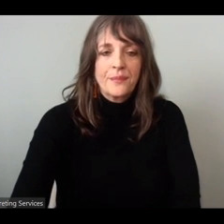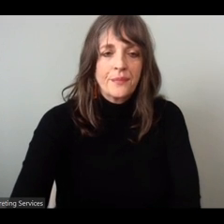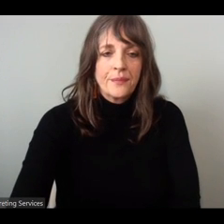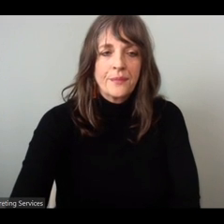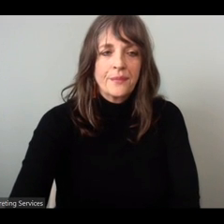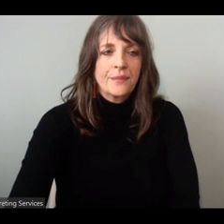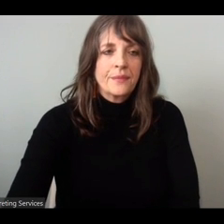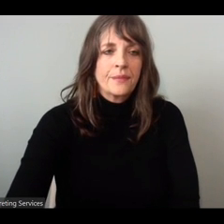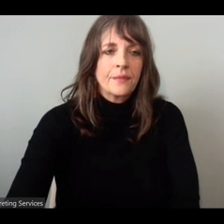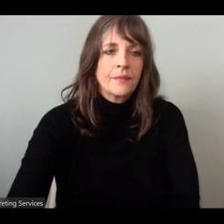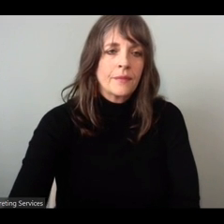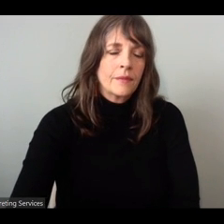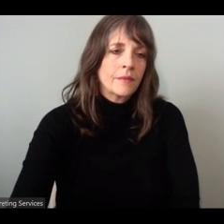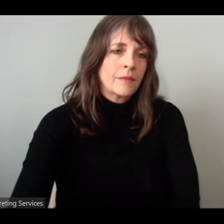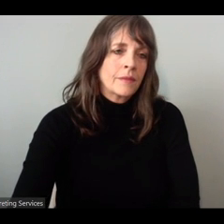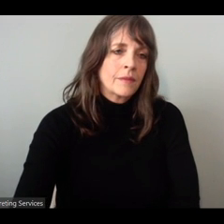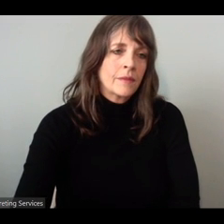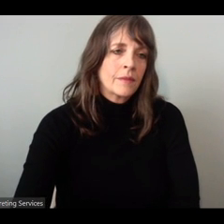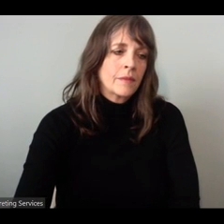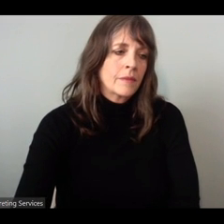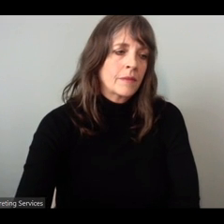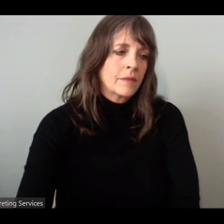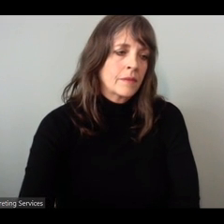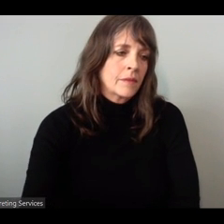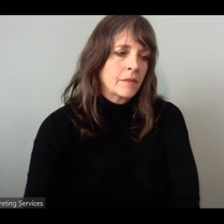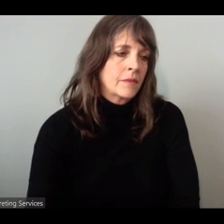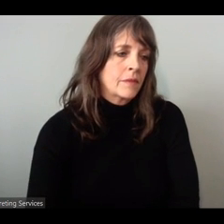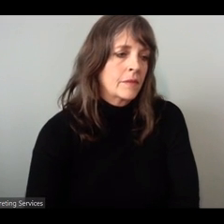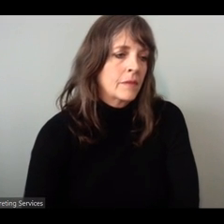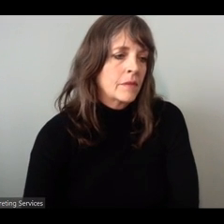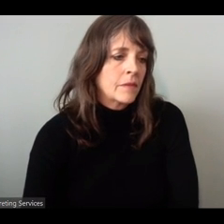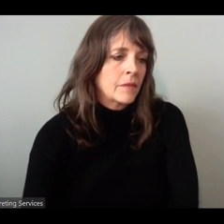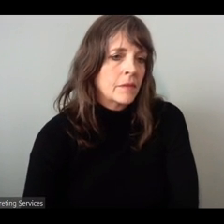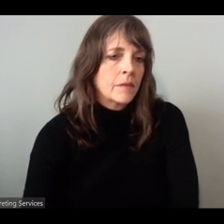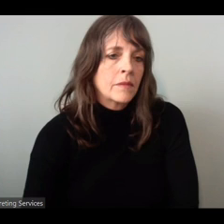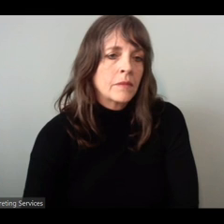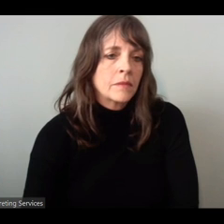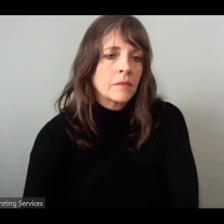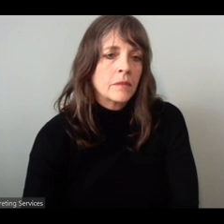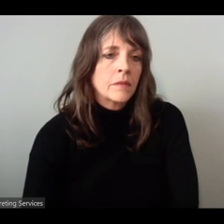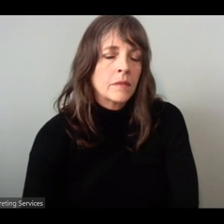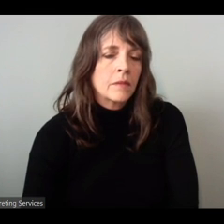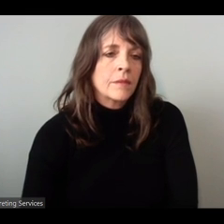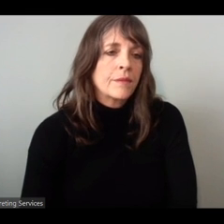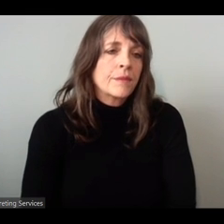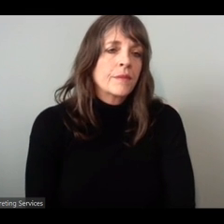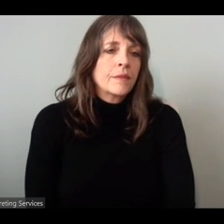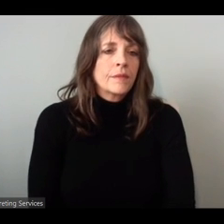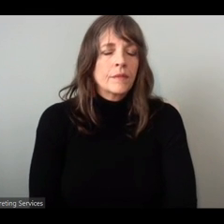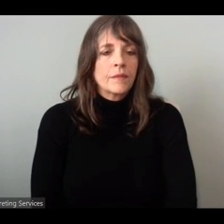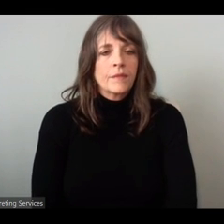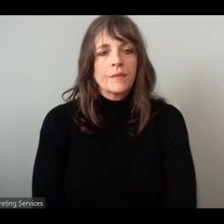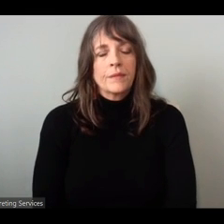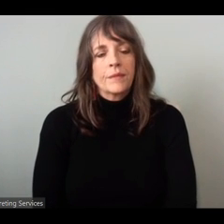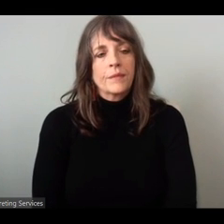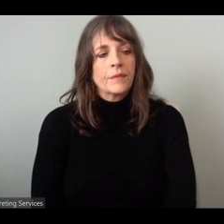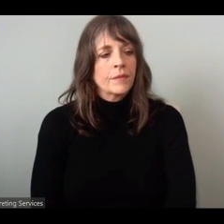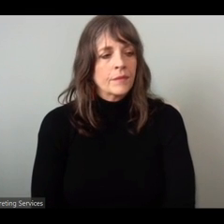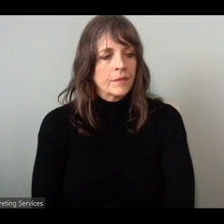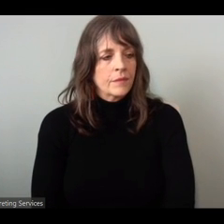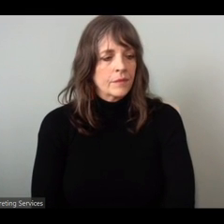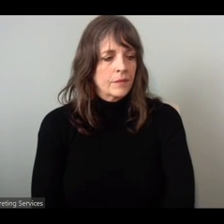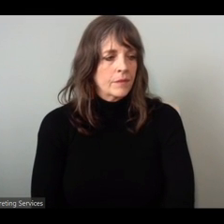Christine Yoon, the Senior Program Officer of Arts at the Wallace Foundation and the co-chair of the New York Chapter of the Asian Americans and